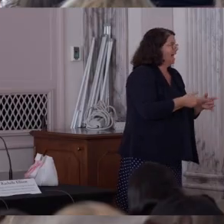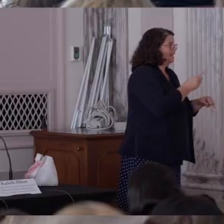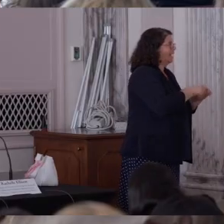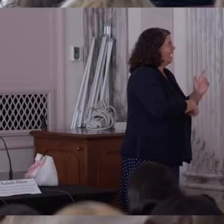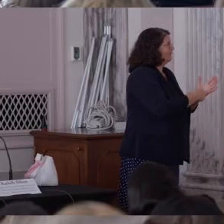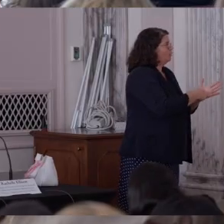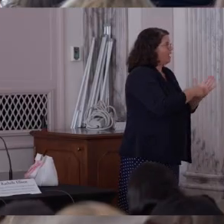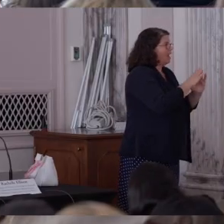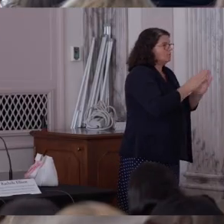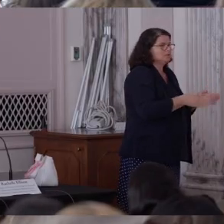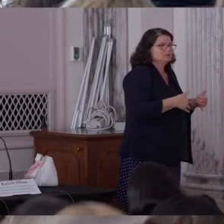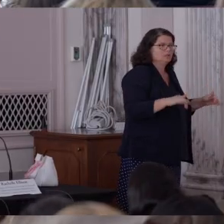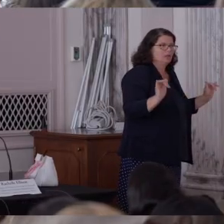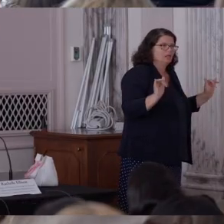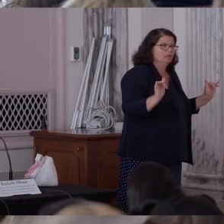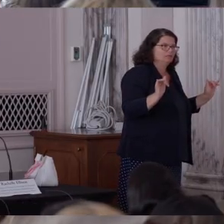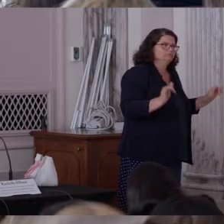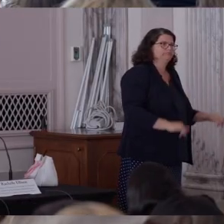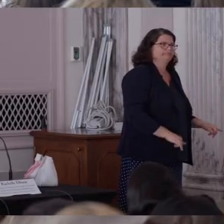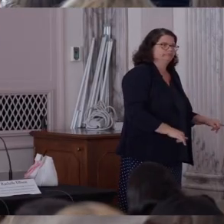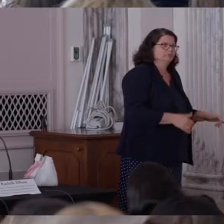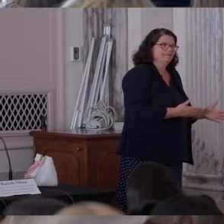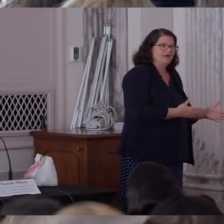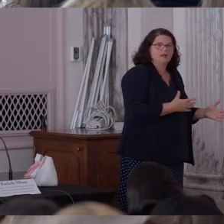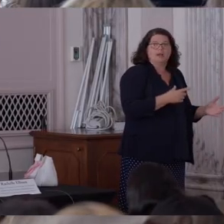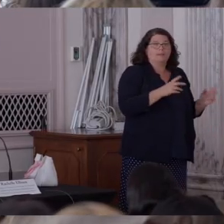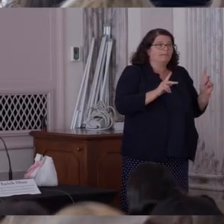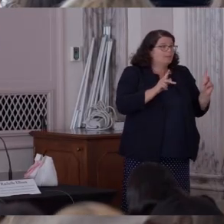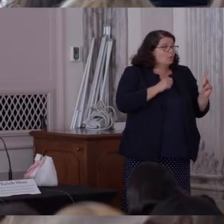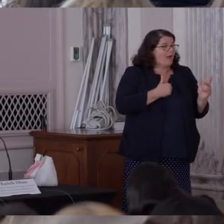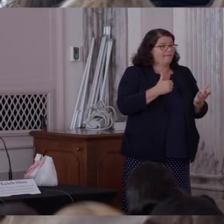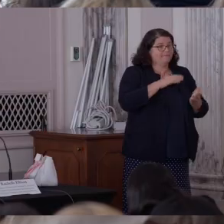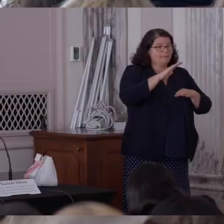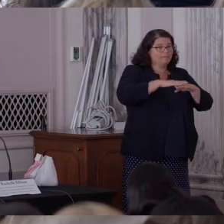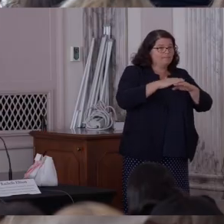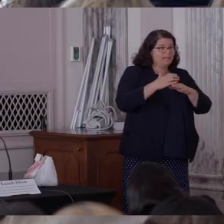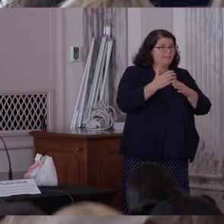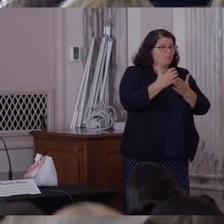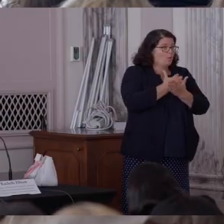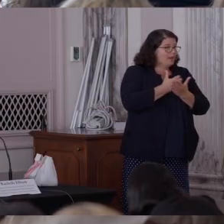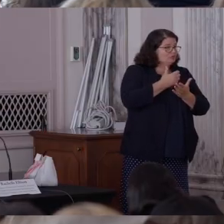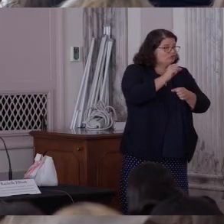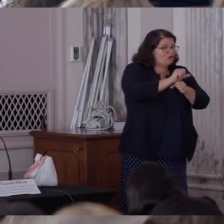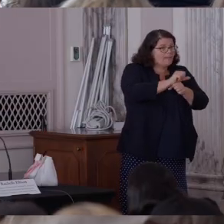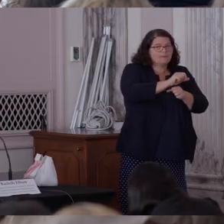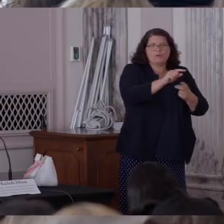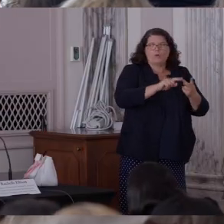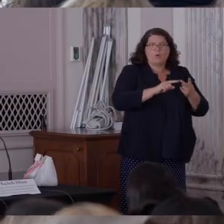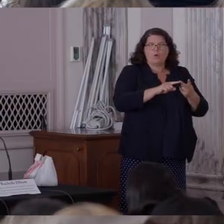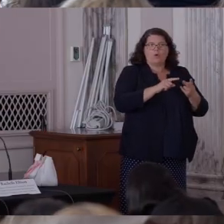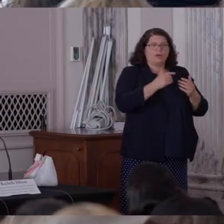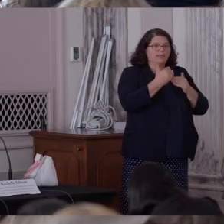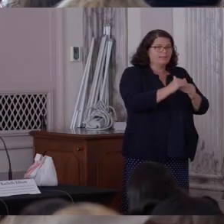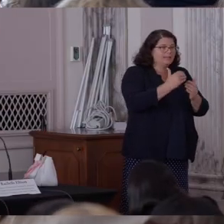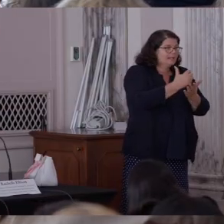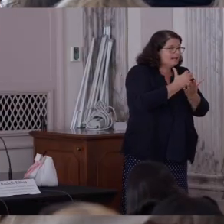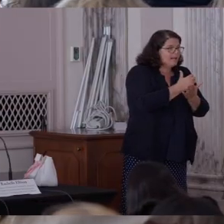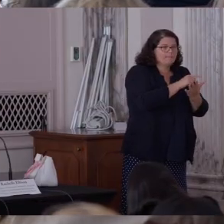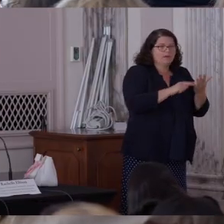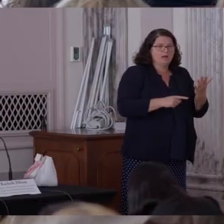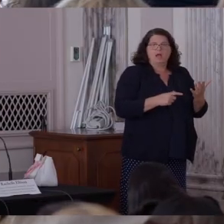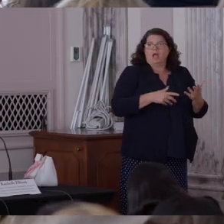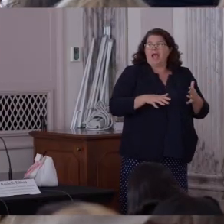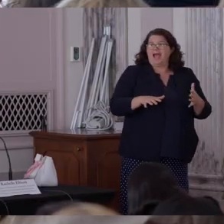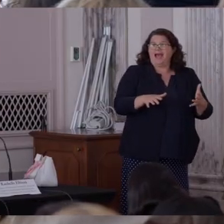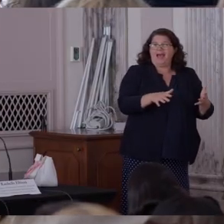unaffordable, particularly for people in minimum wage roles, particularly for people on disability incomes, they're going back into the homelessness system because there's